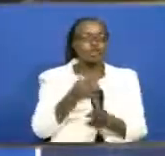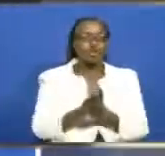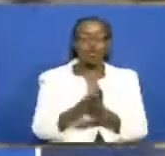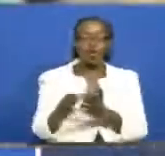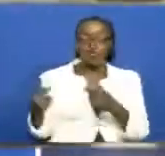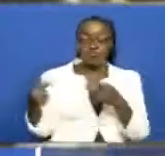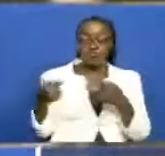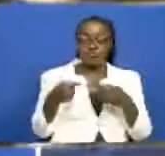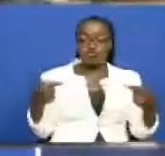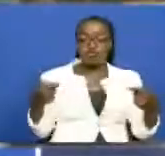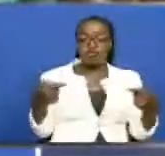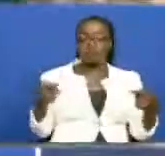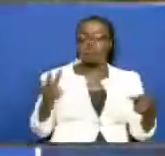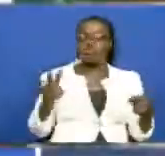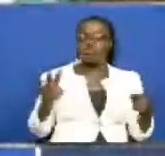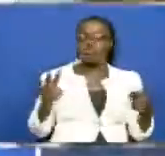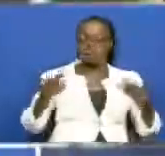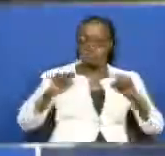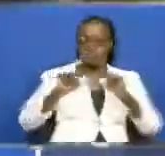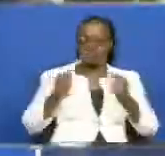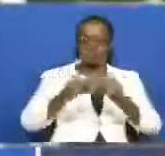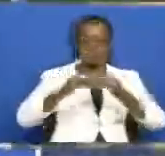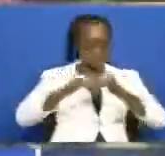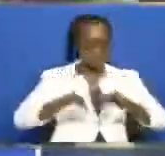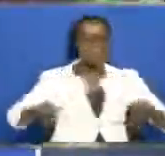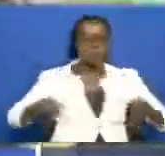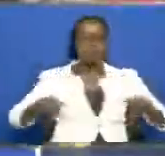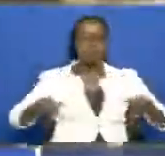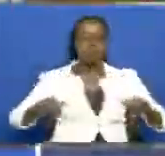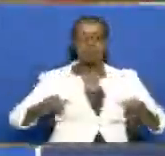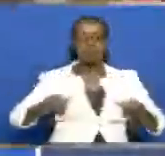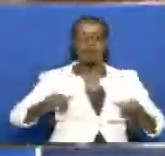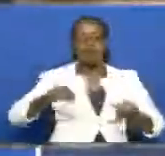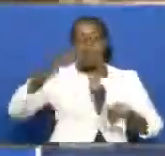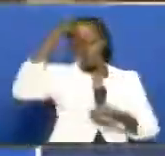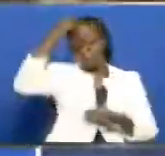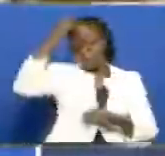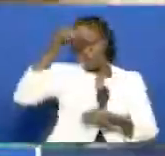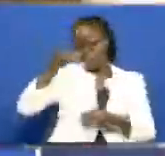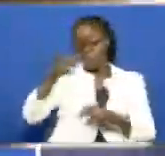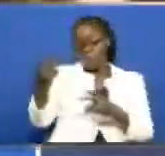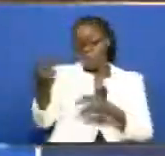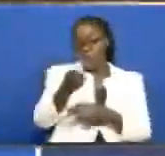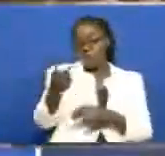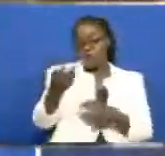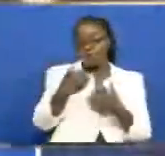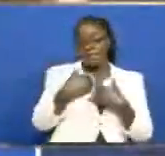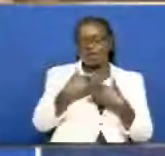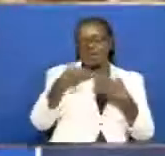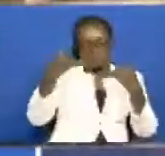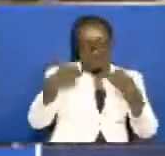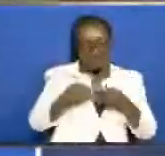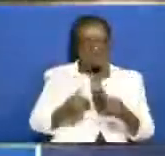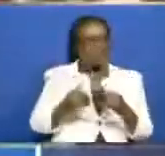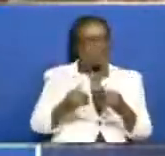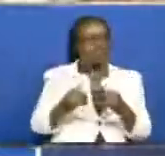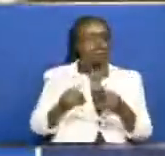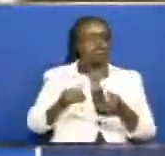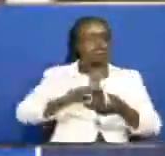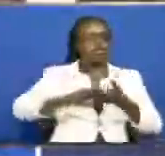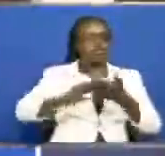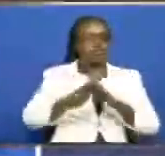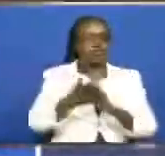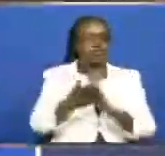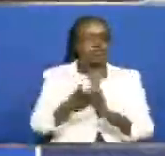has resulted in two splinter groups, each headed by a pope. Efforts to reconcile the two rival popes, Rival Adika